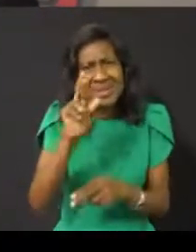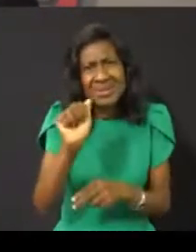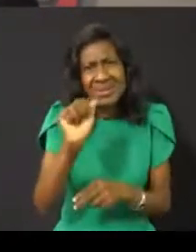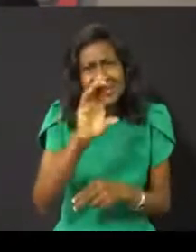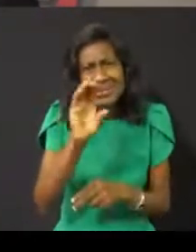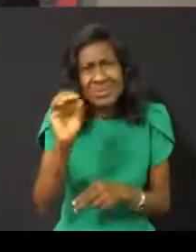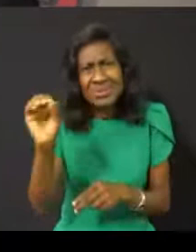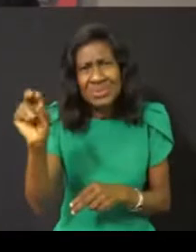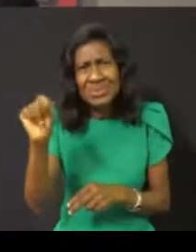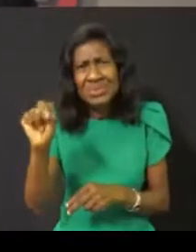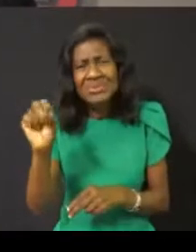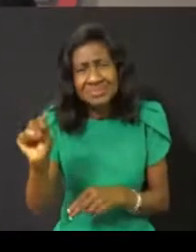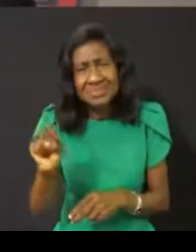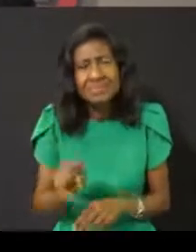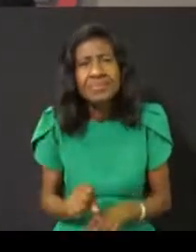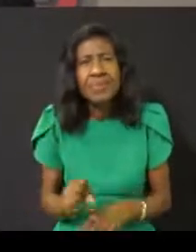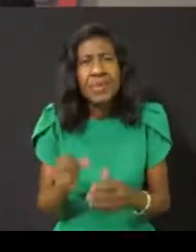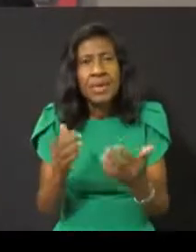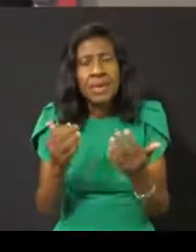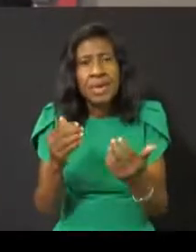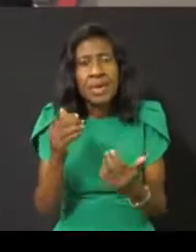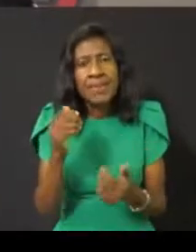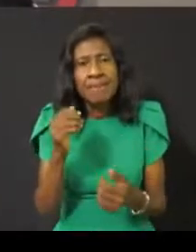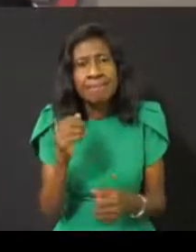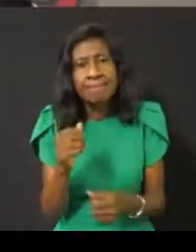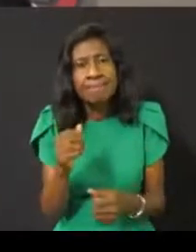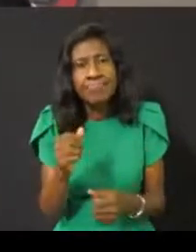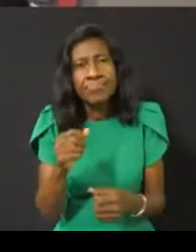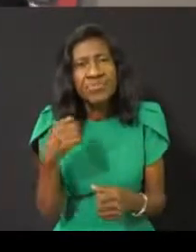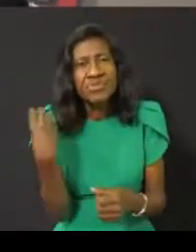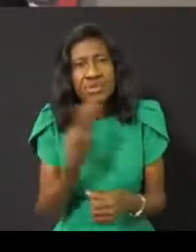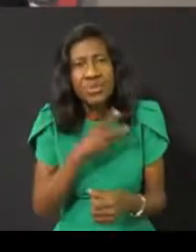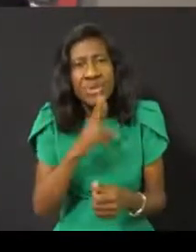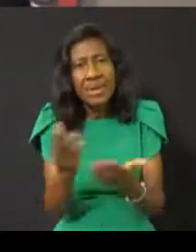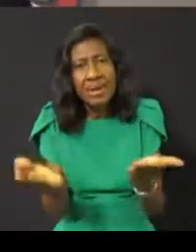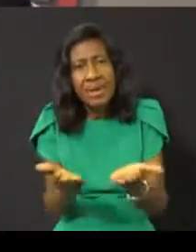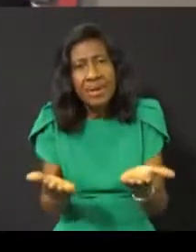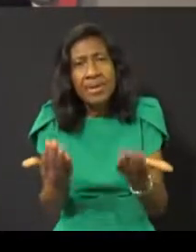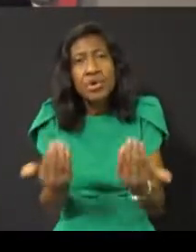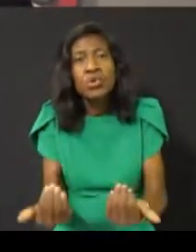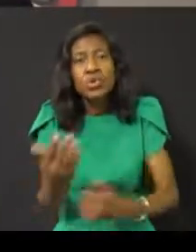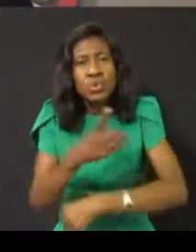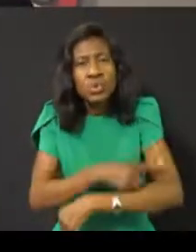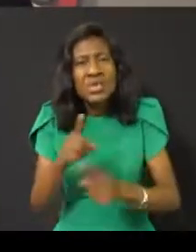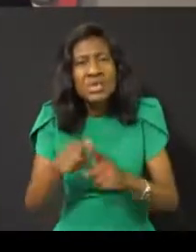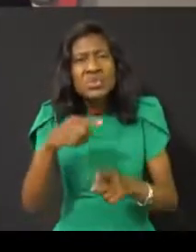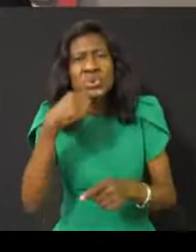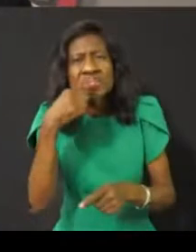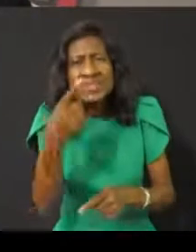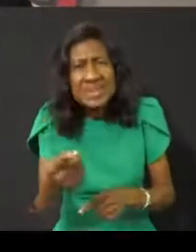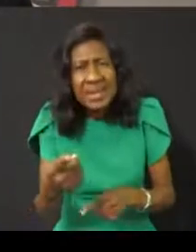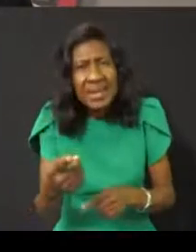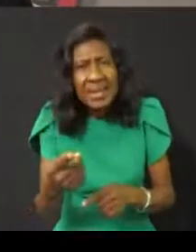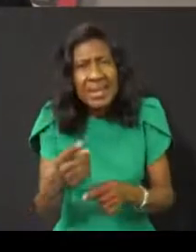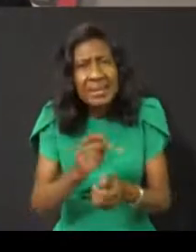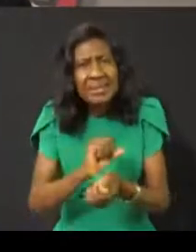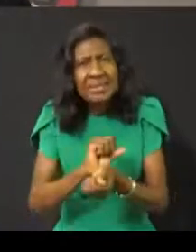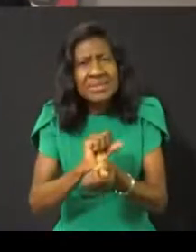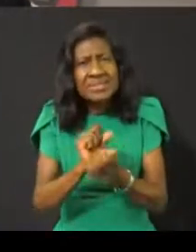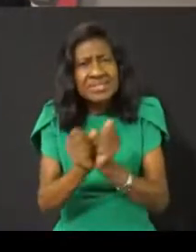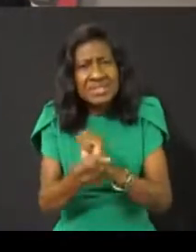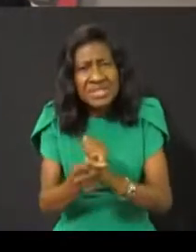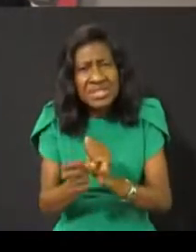As promised in last week's briefing, we are here today to announce the transition